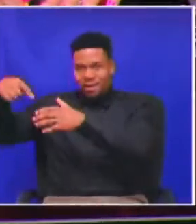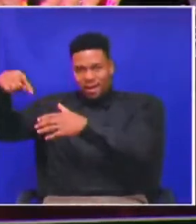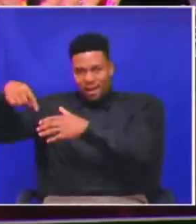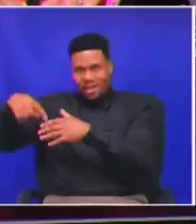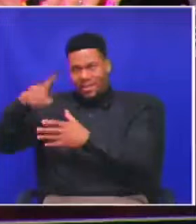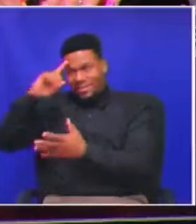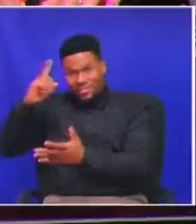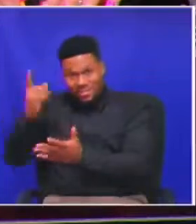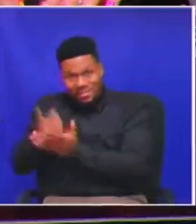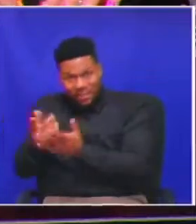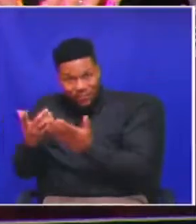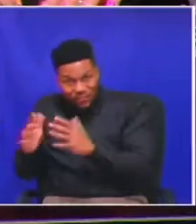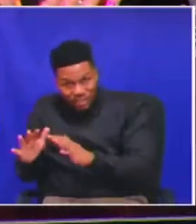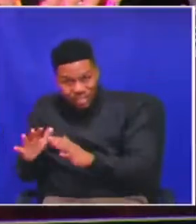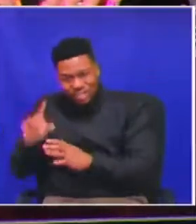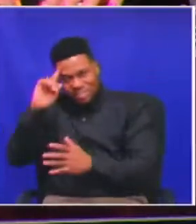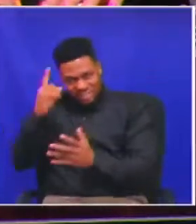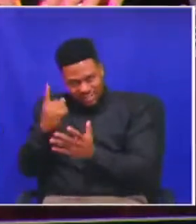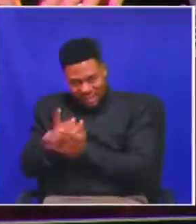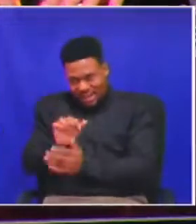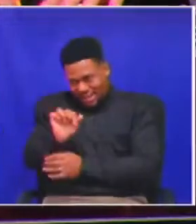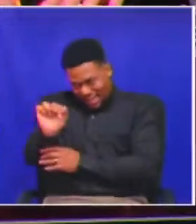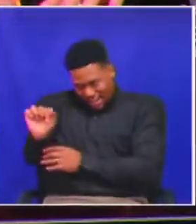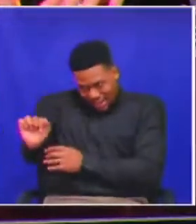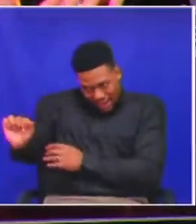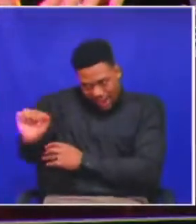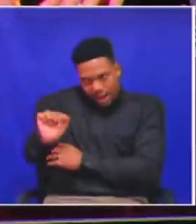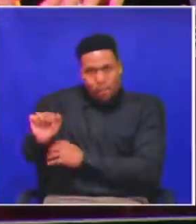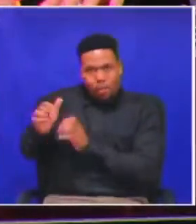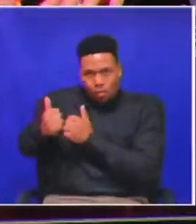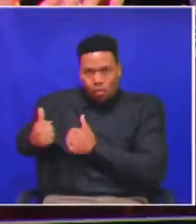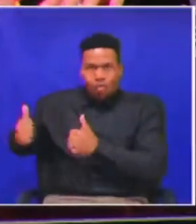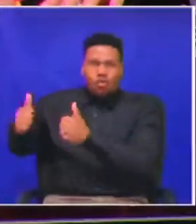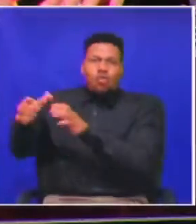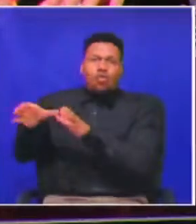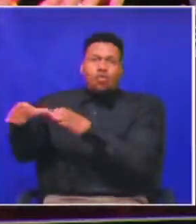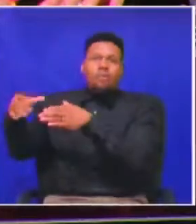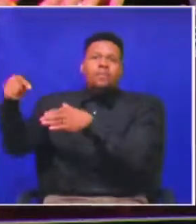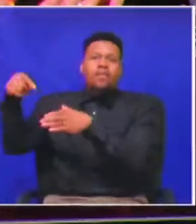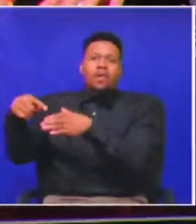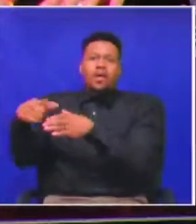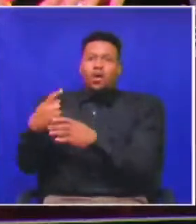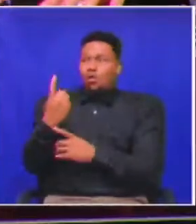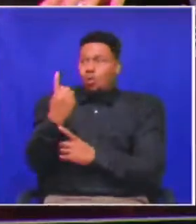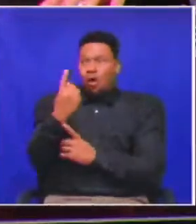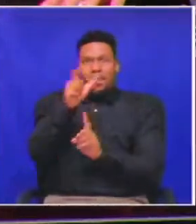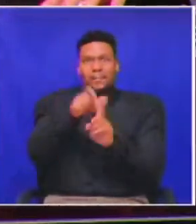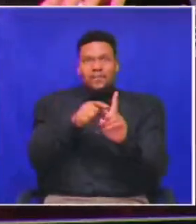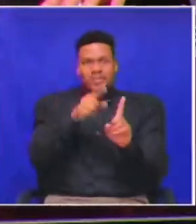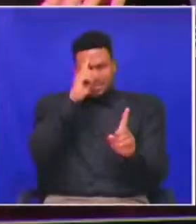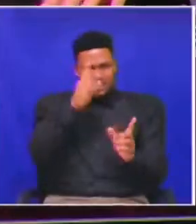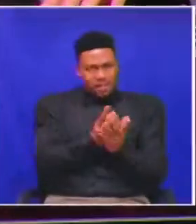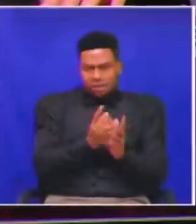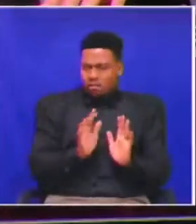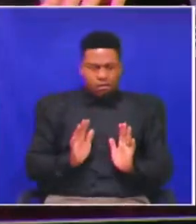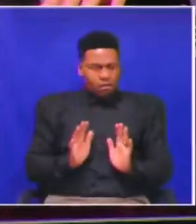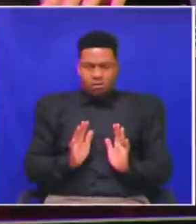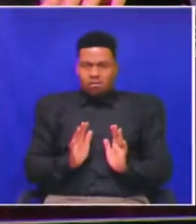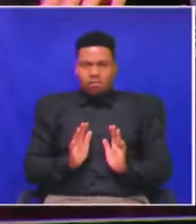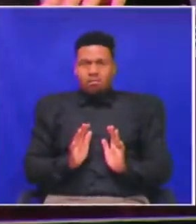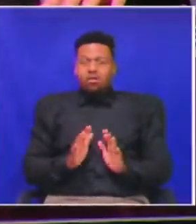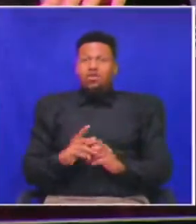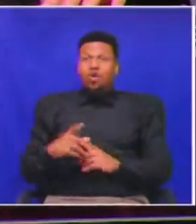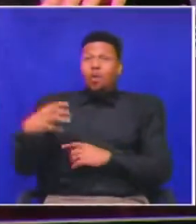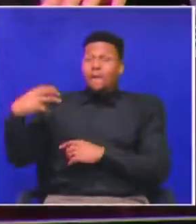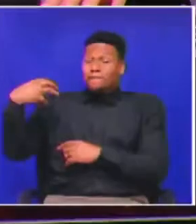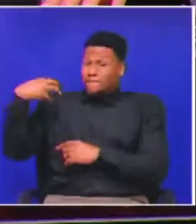decision. So I'm assured about that. So the minister who knows all the contours